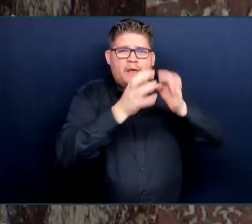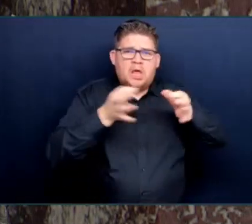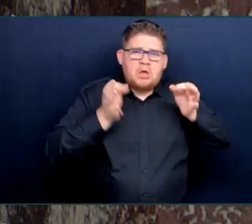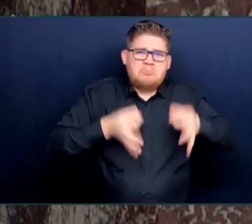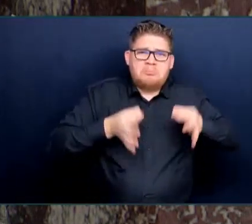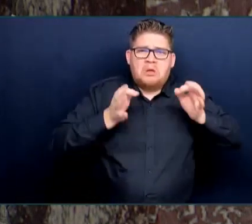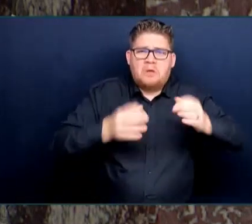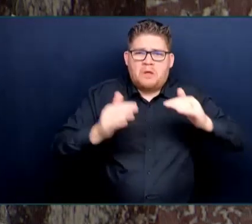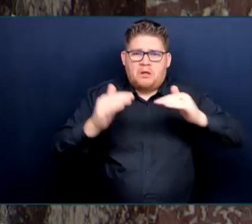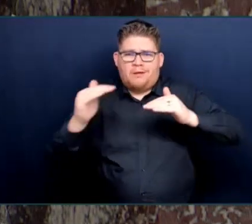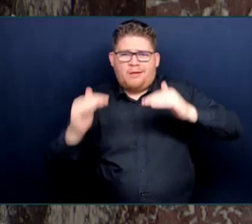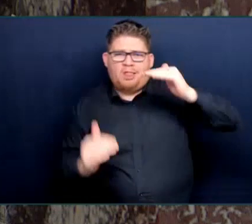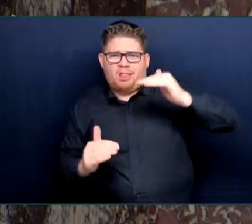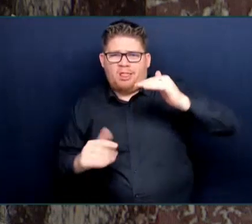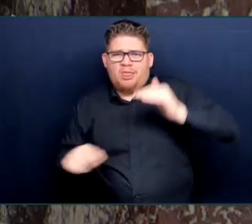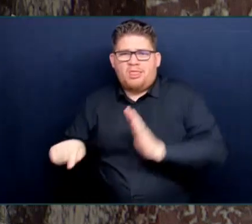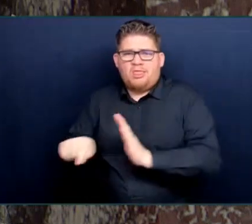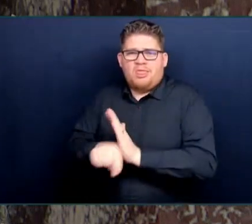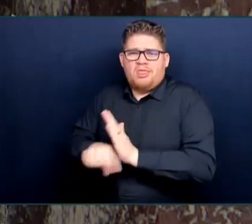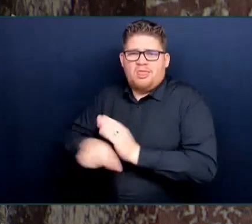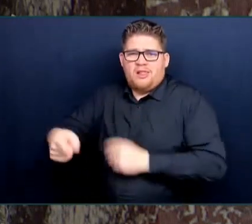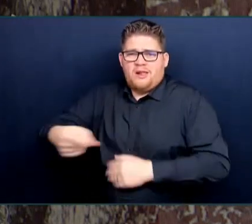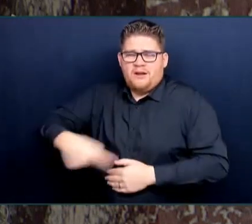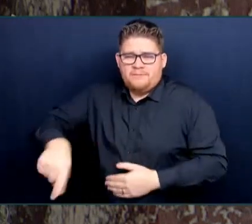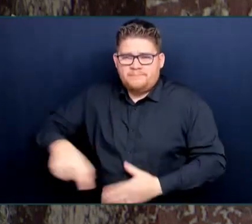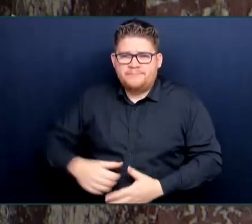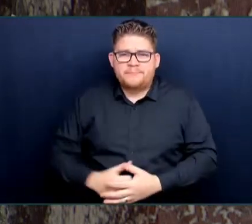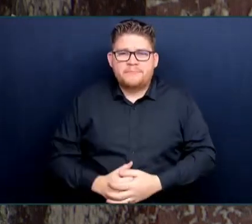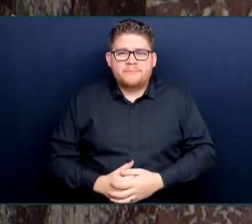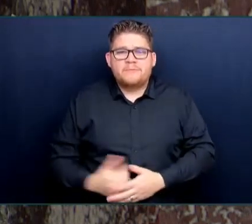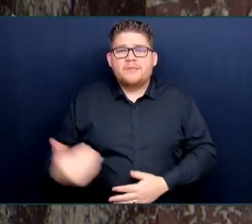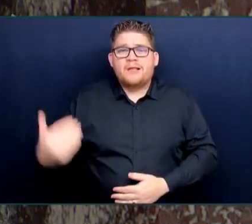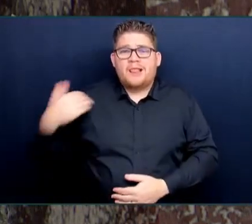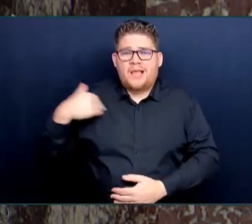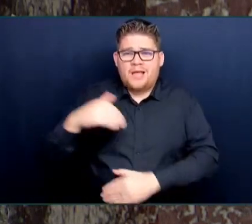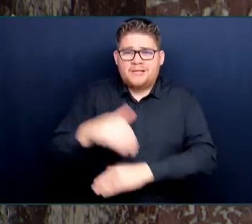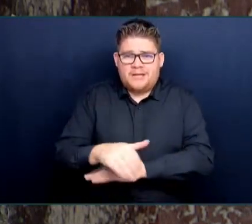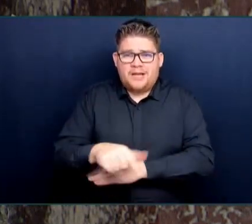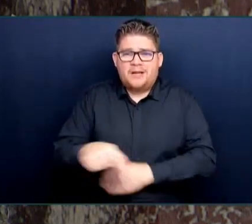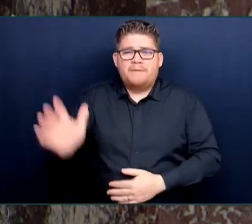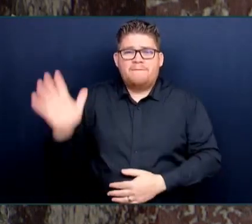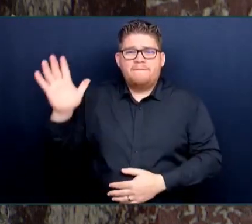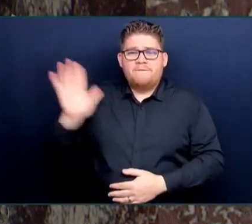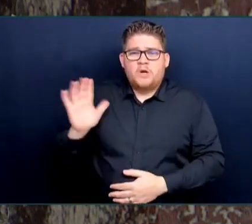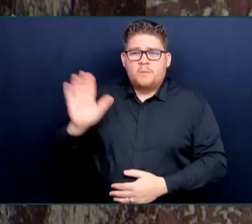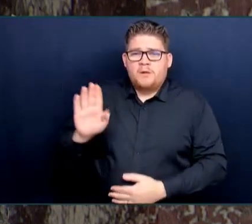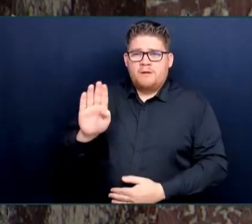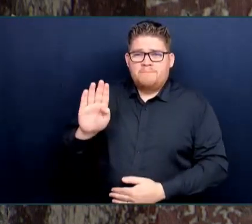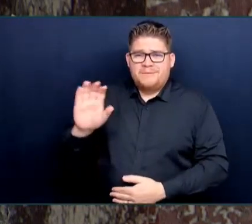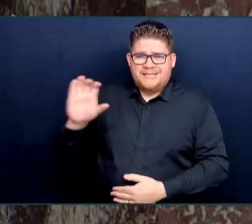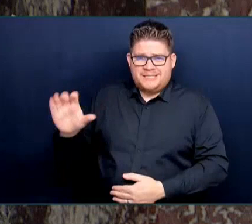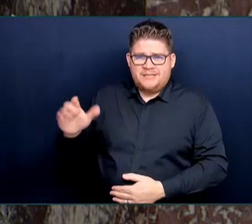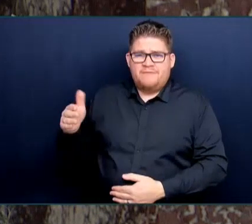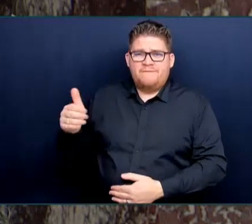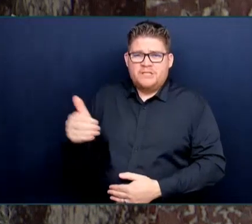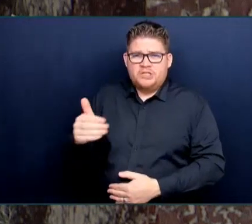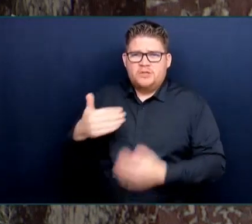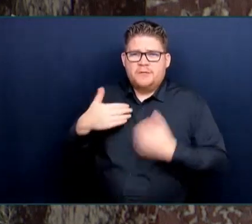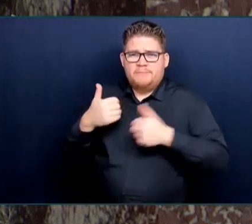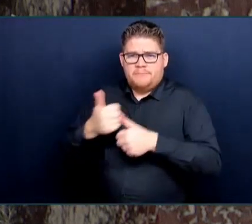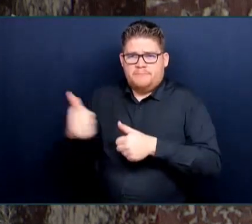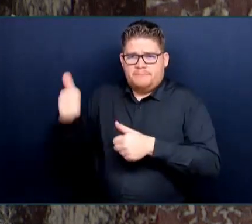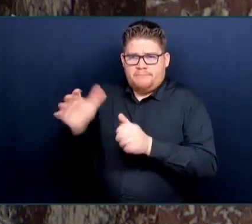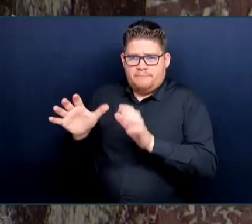BC NDP Fisheries Minister Corky Evans gave a rousing sermon. He reminded us that our report on